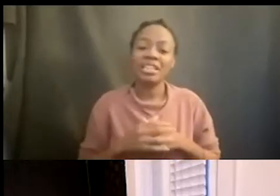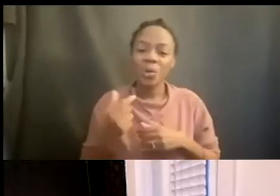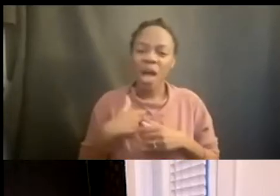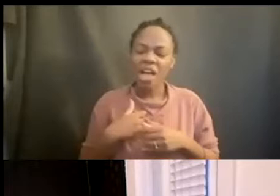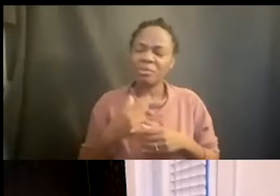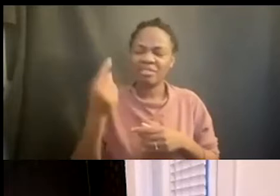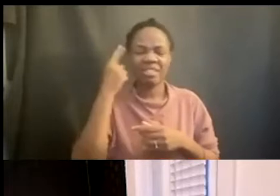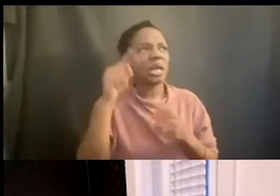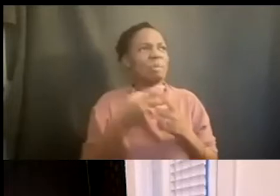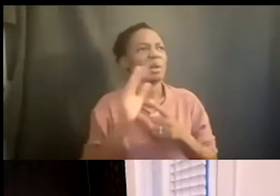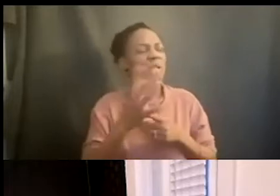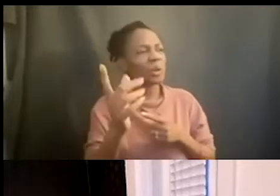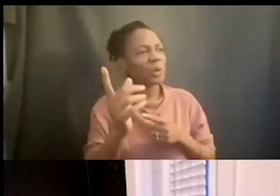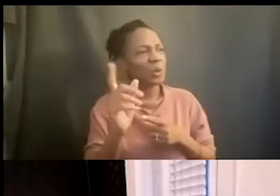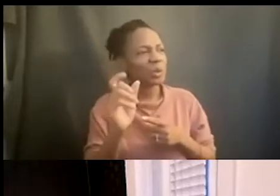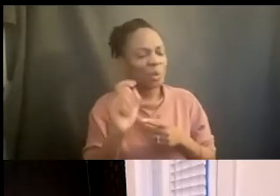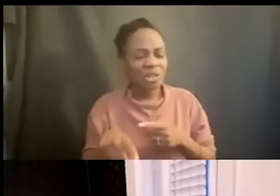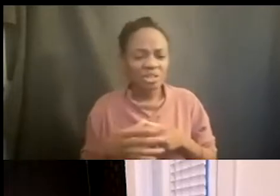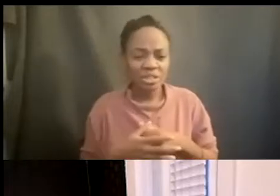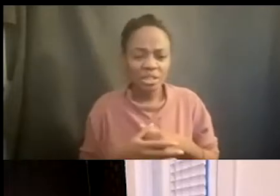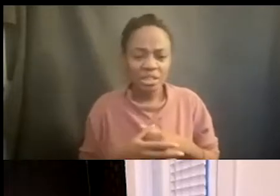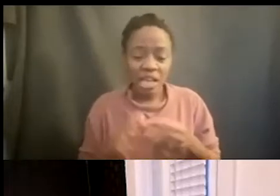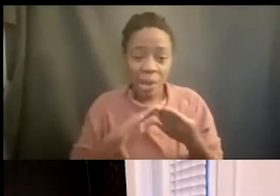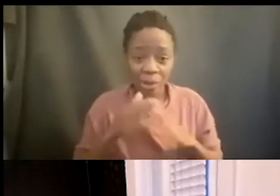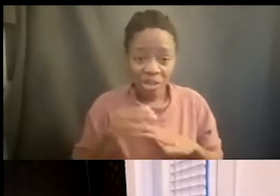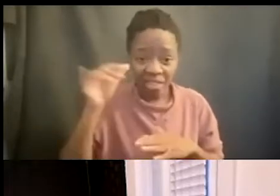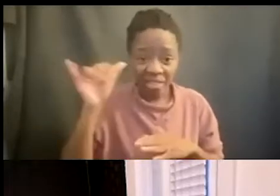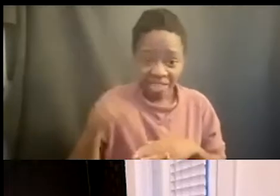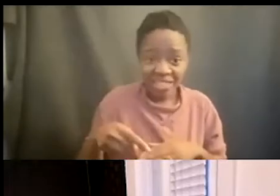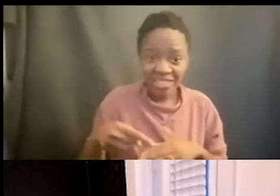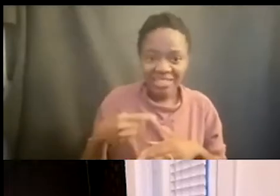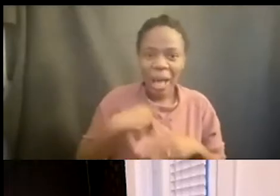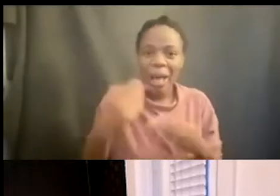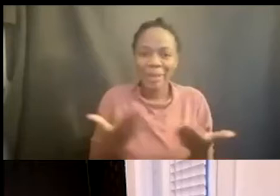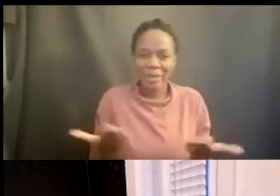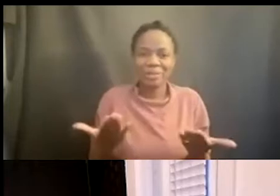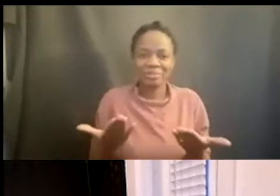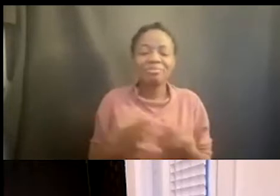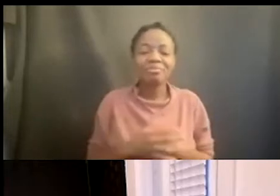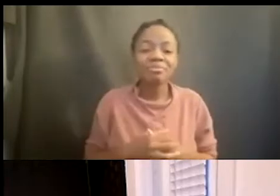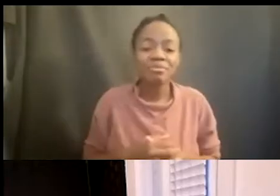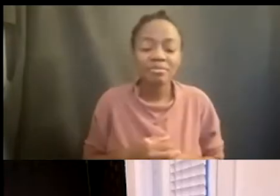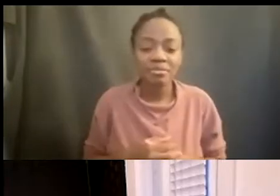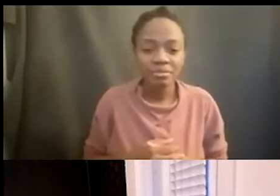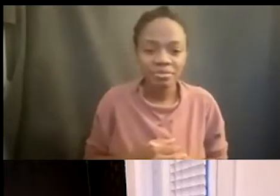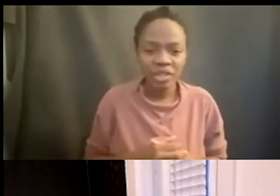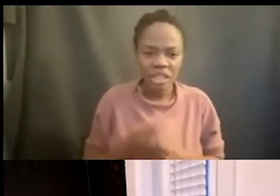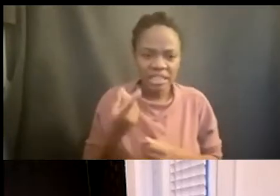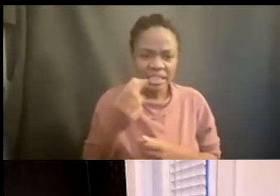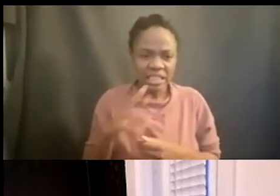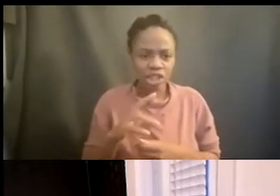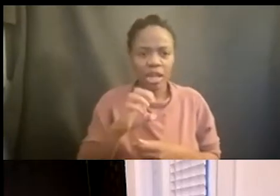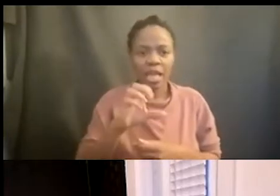question, it's because of communities like this that I'm here, in one way or another. And I think Dr. Escobar, you just kind